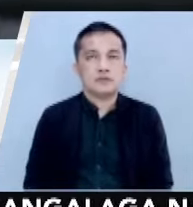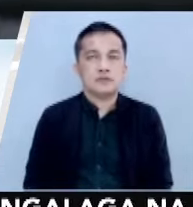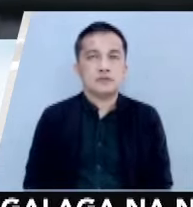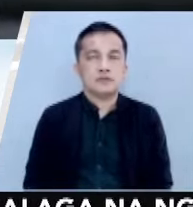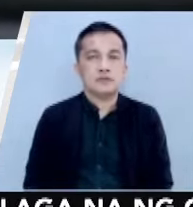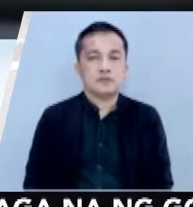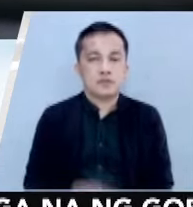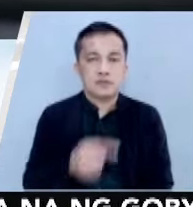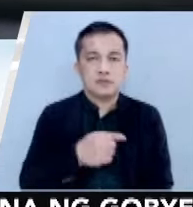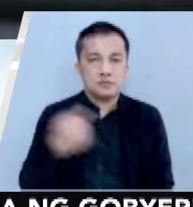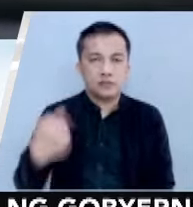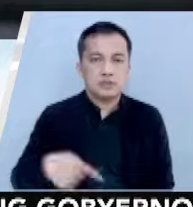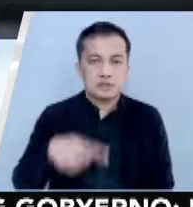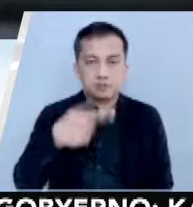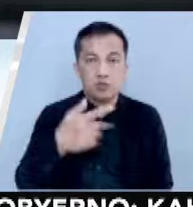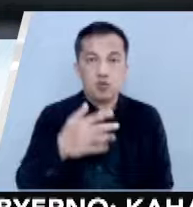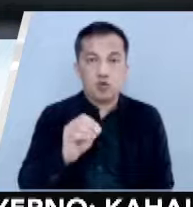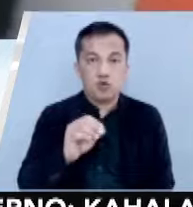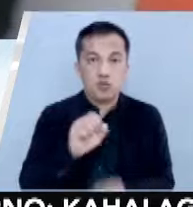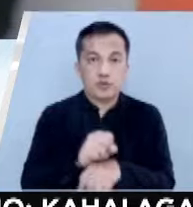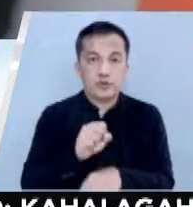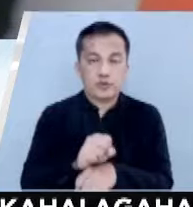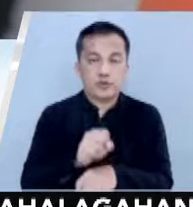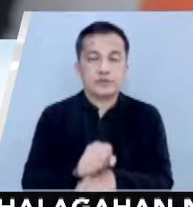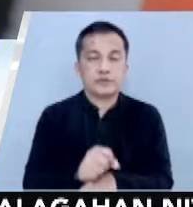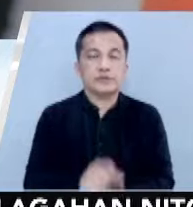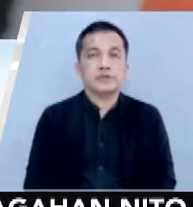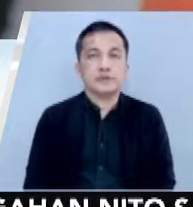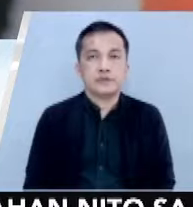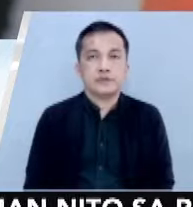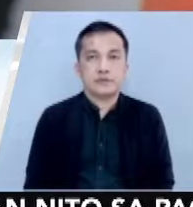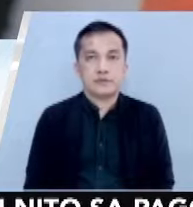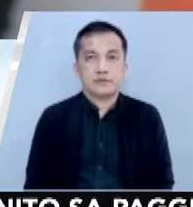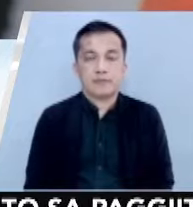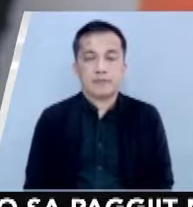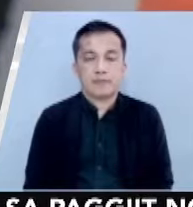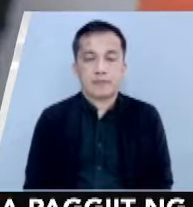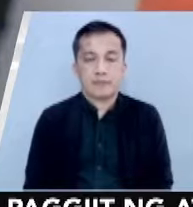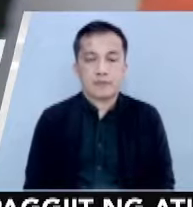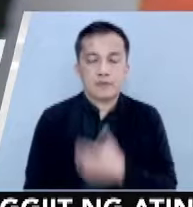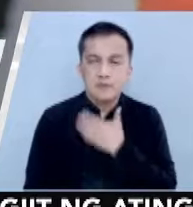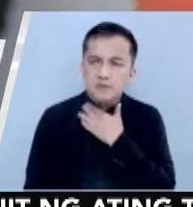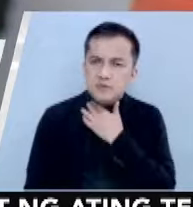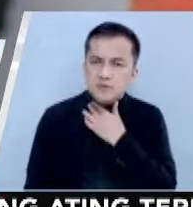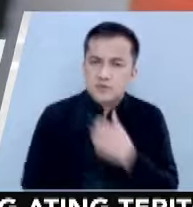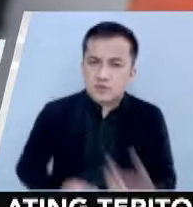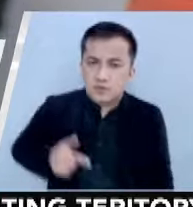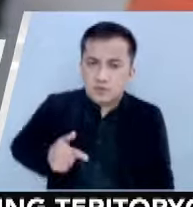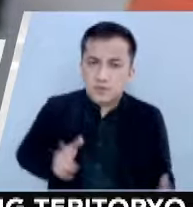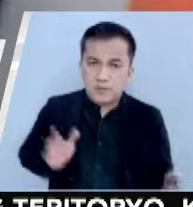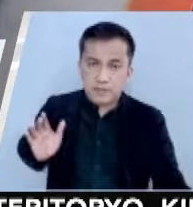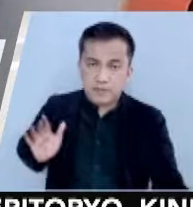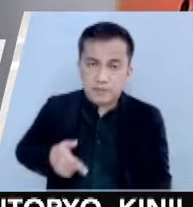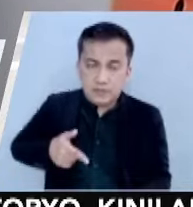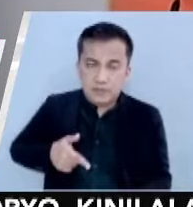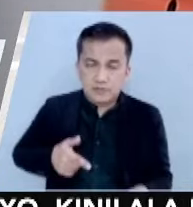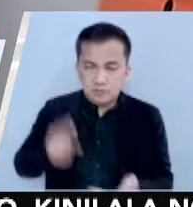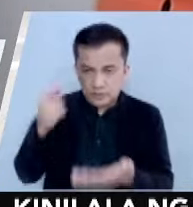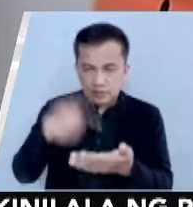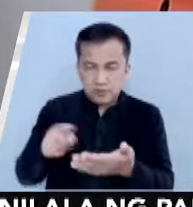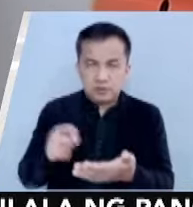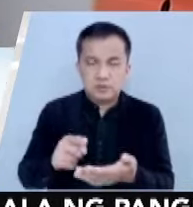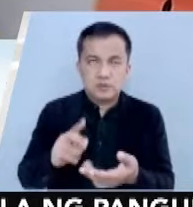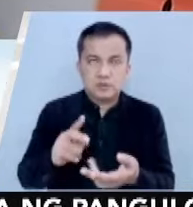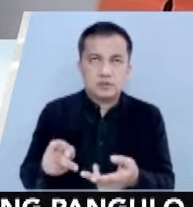to Chinese or Pogo individuals. Itong firearms will be checked with our counterparts from